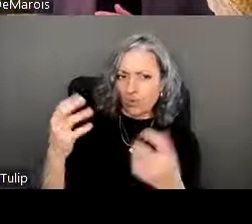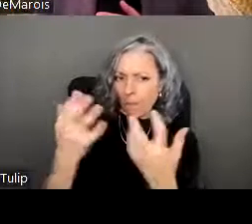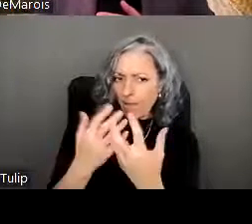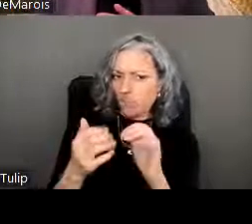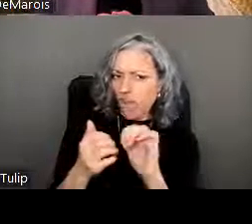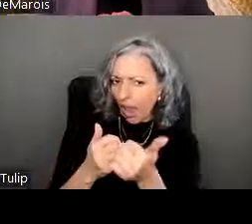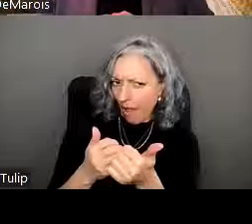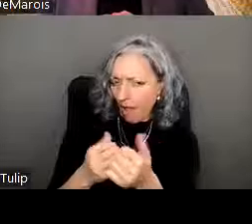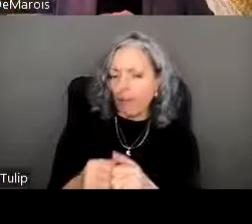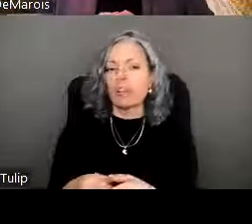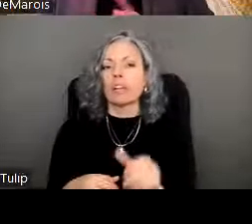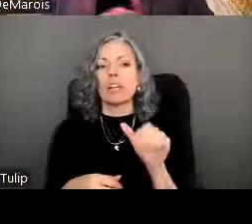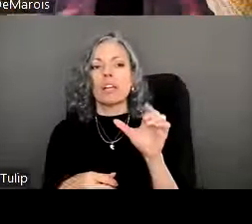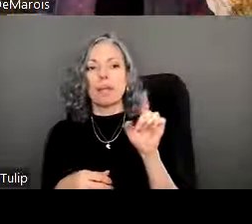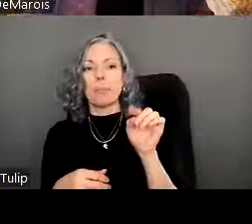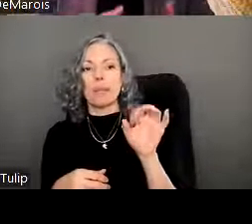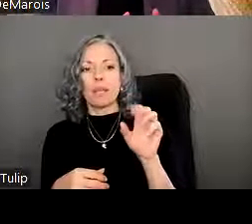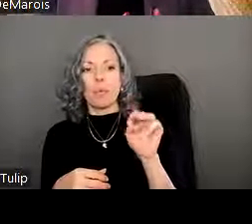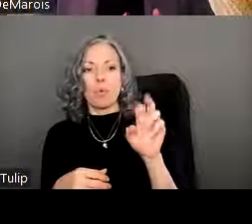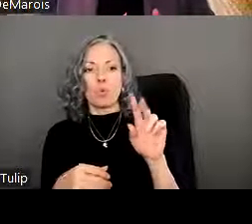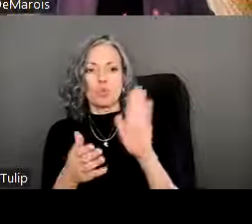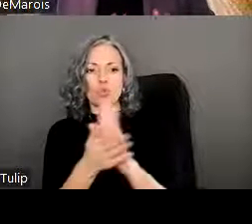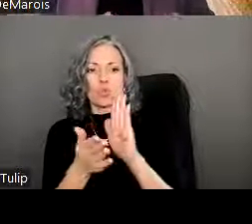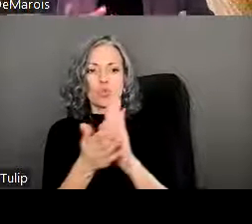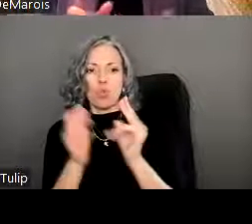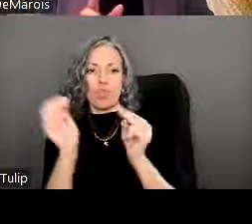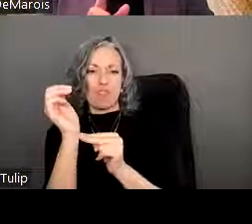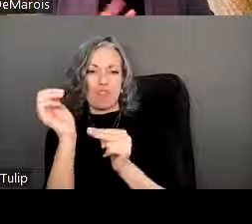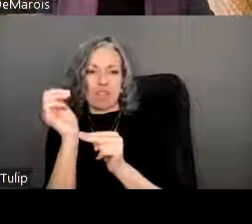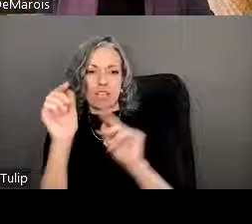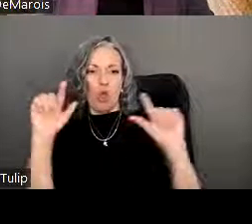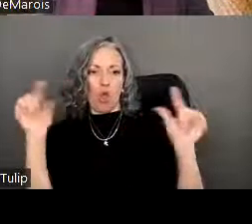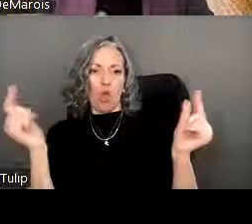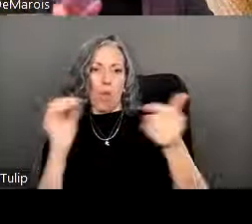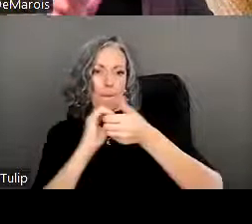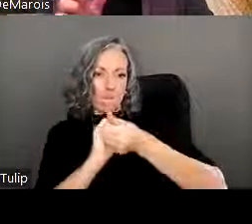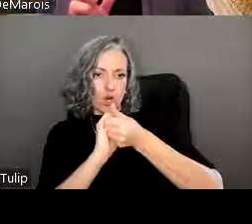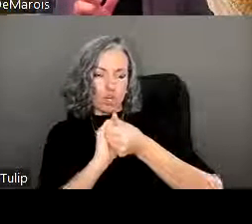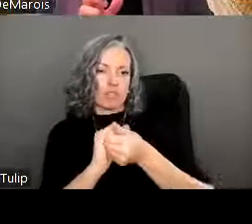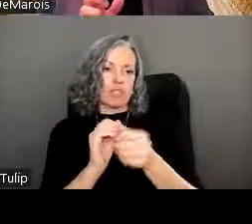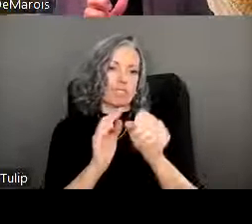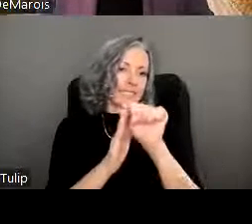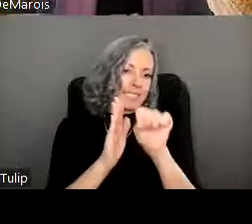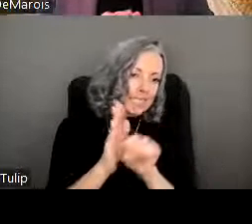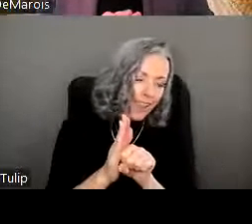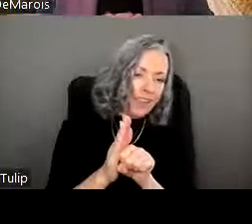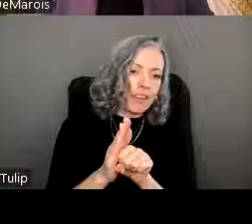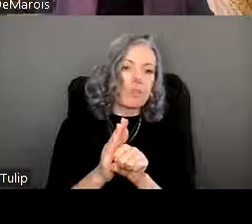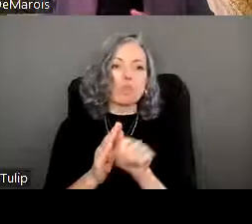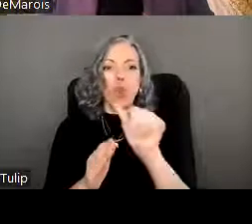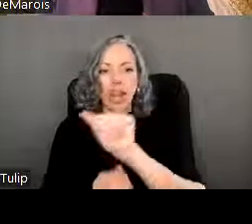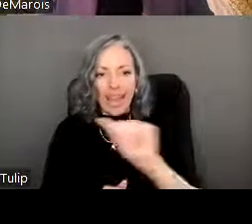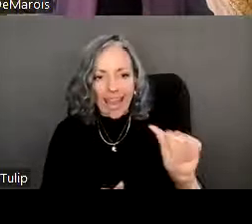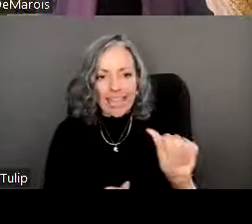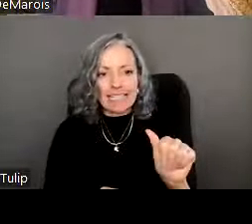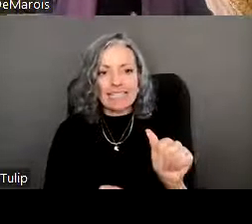School of Nursing on, and it will engage all of our partners, our state partners, our AAAs and